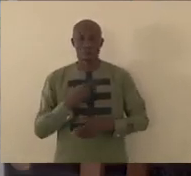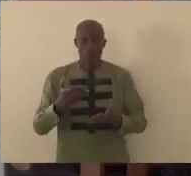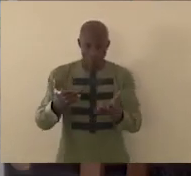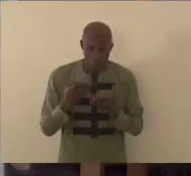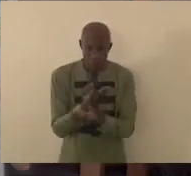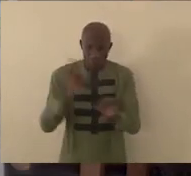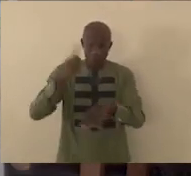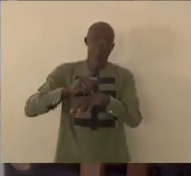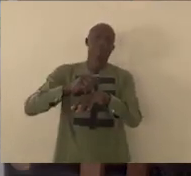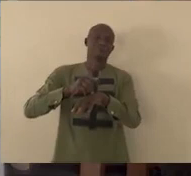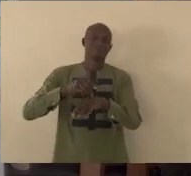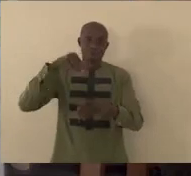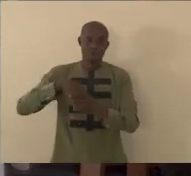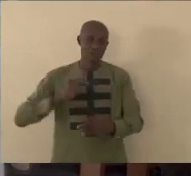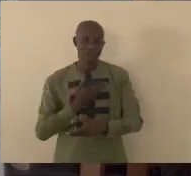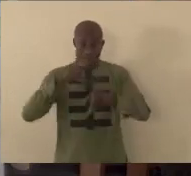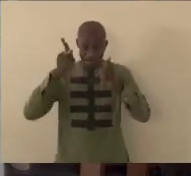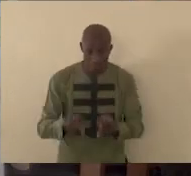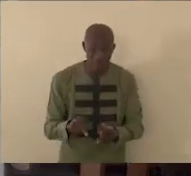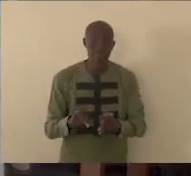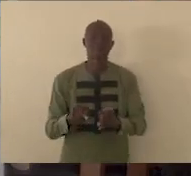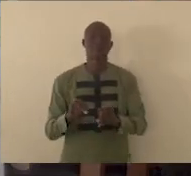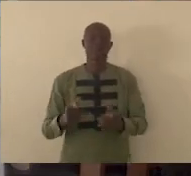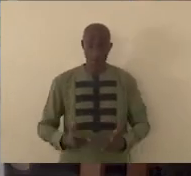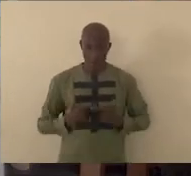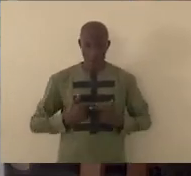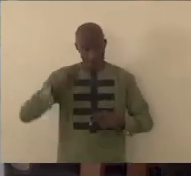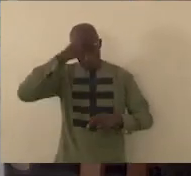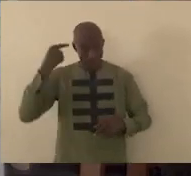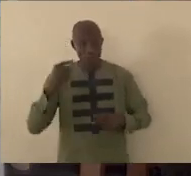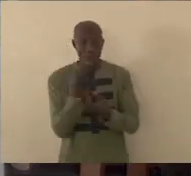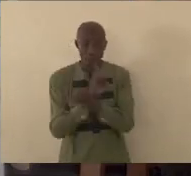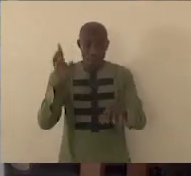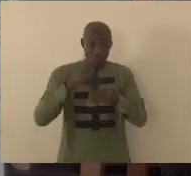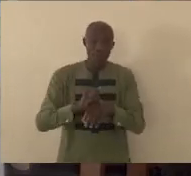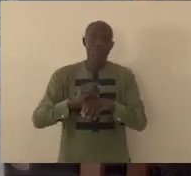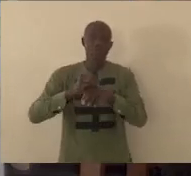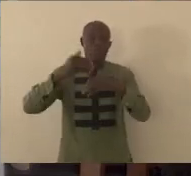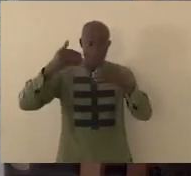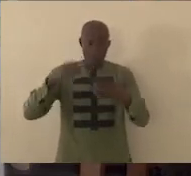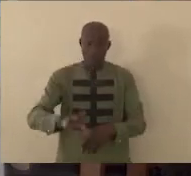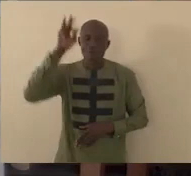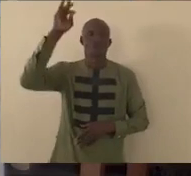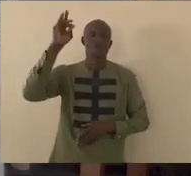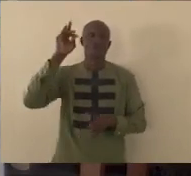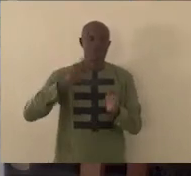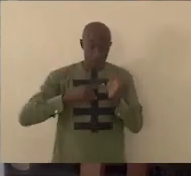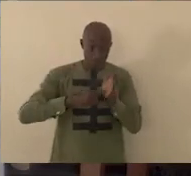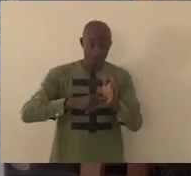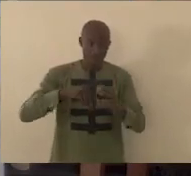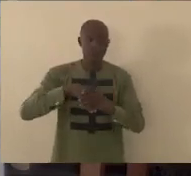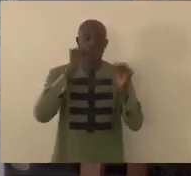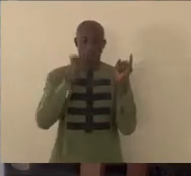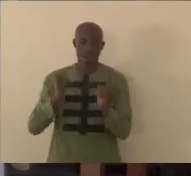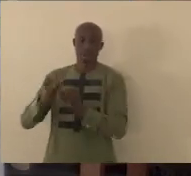We want freedom in our personal lives because freedom has to find ultimate expression on the level of the